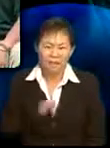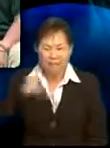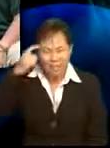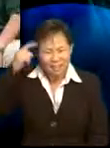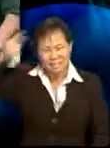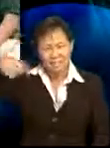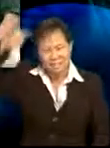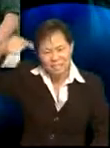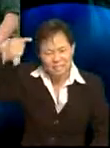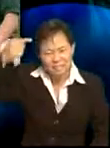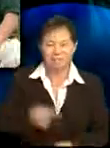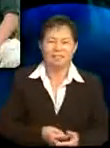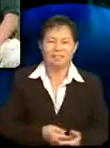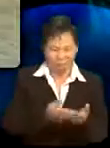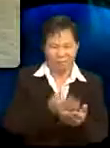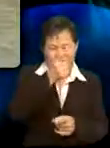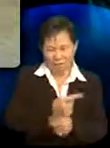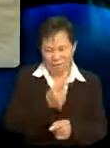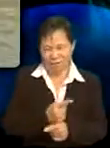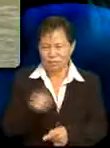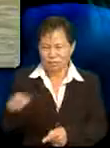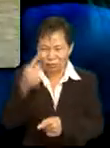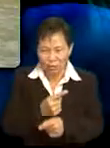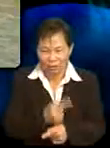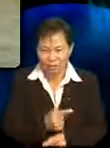I think he's crazy. All right.